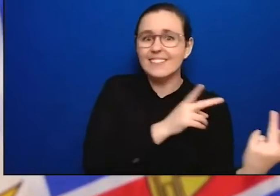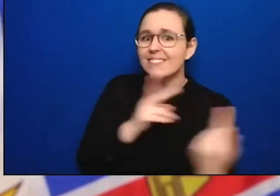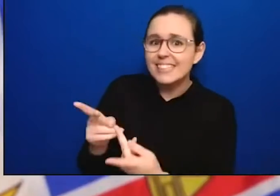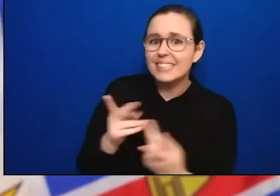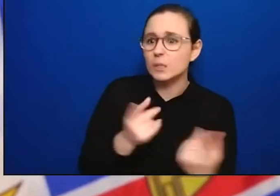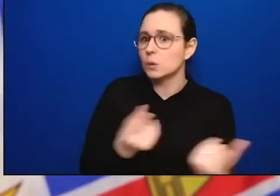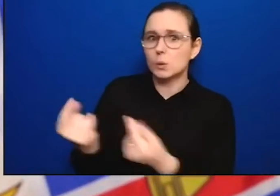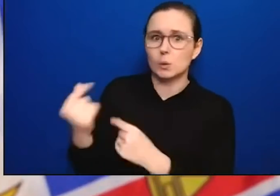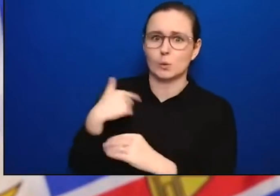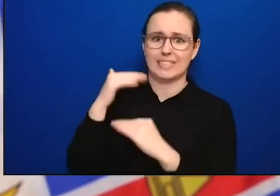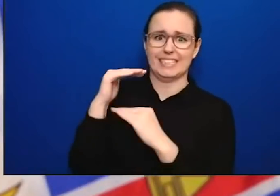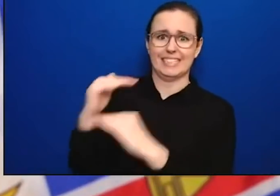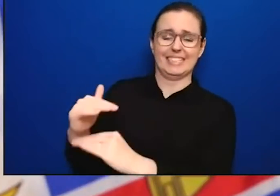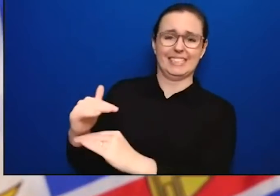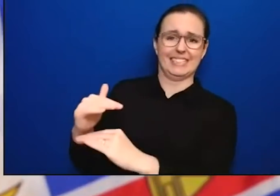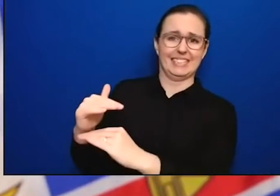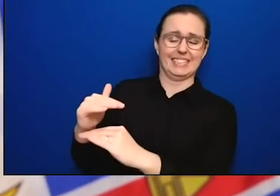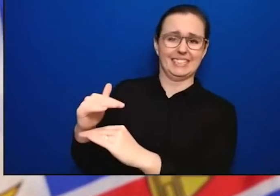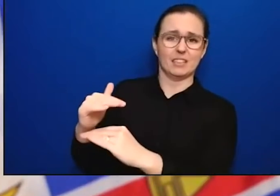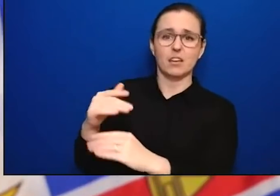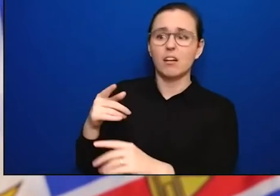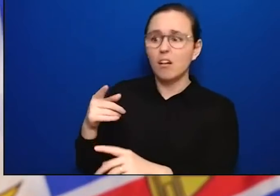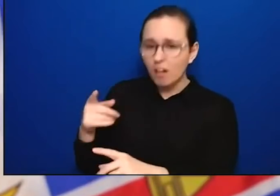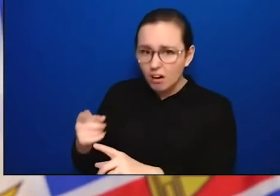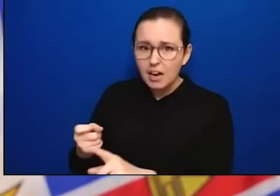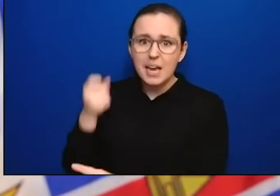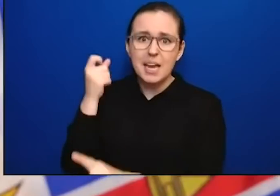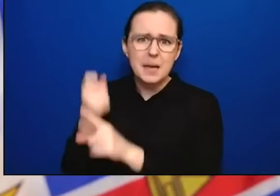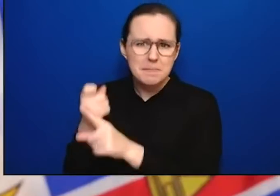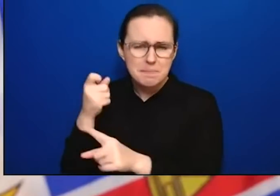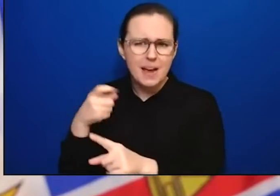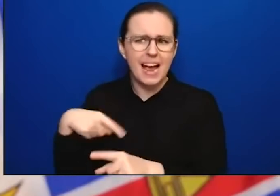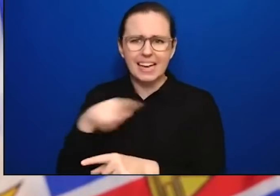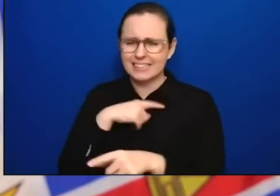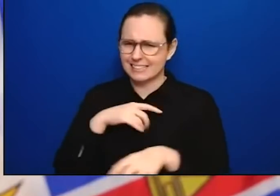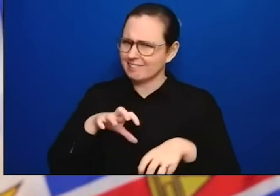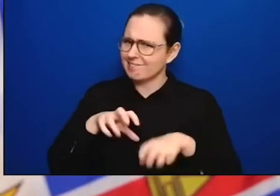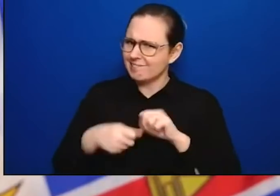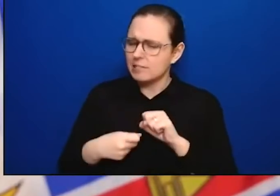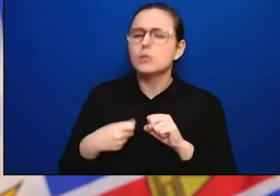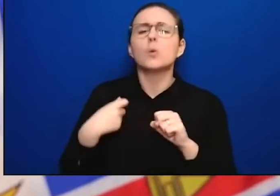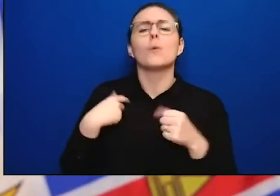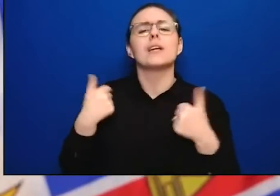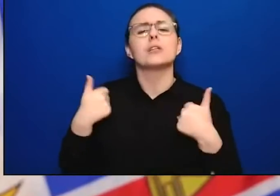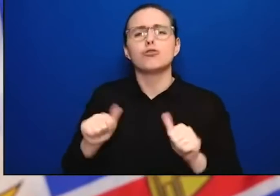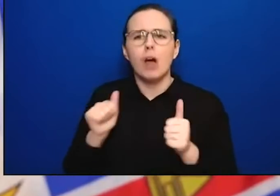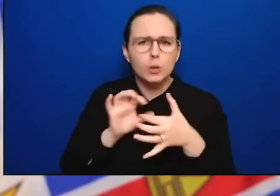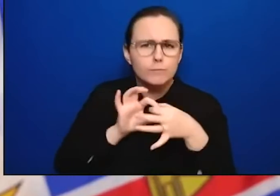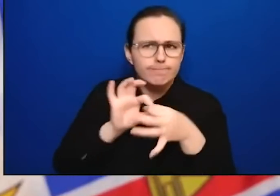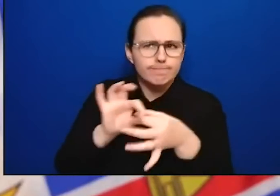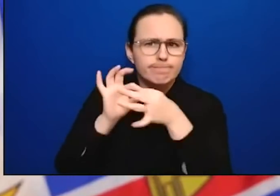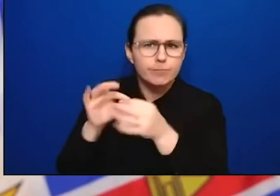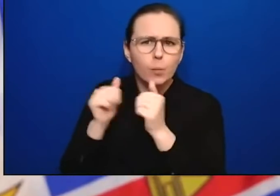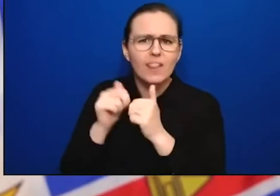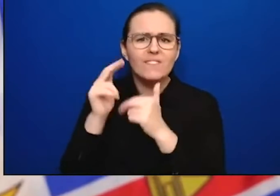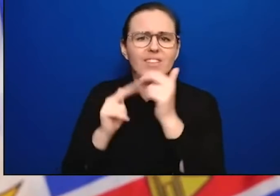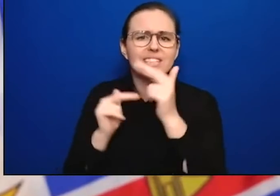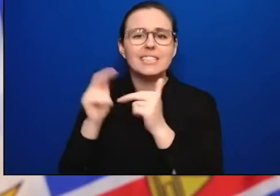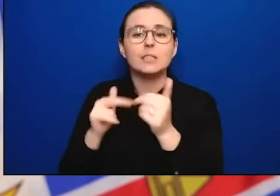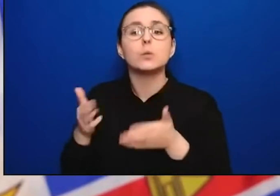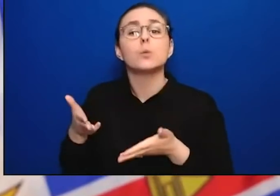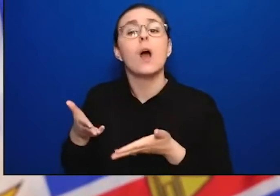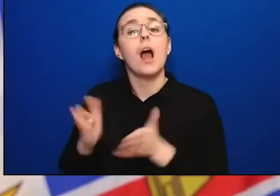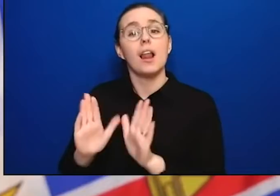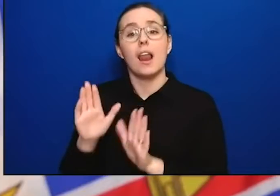the measures that we have had to take to try and suppress transmission in long-term care homes, we are working very closely